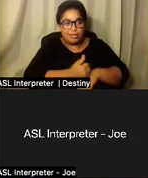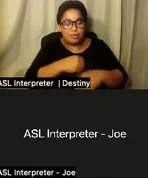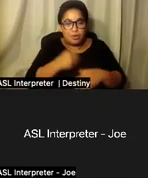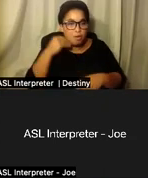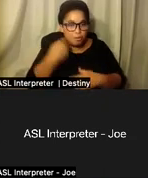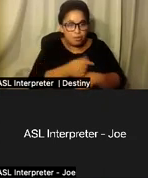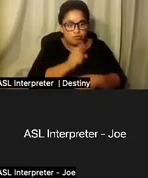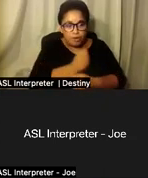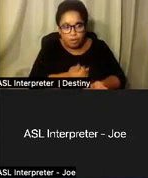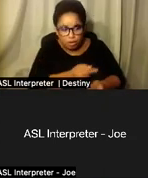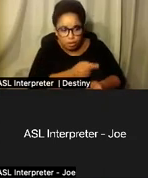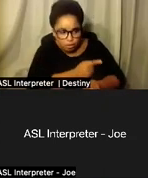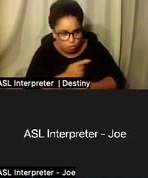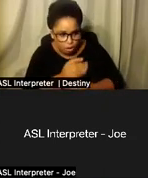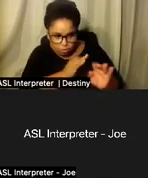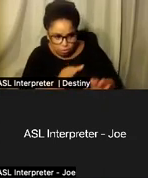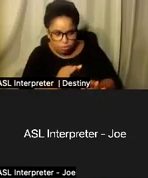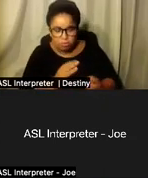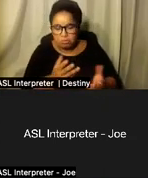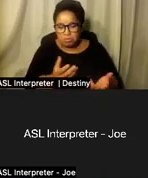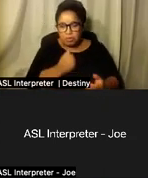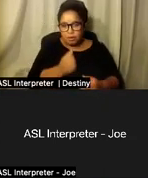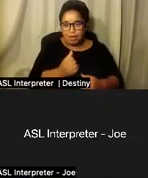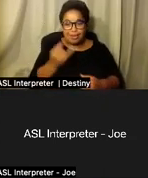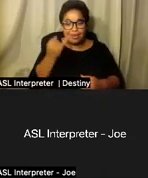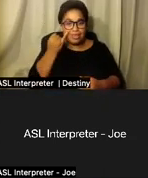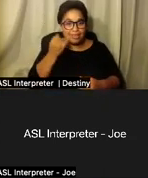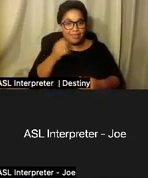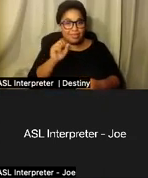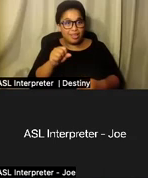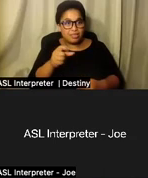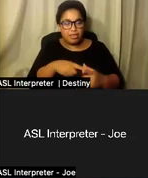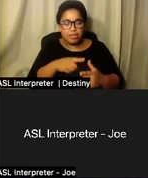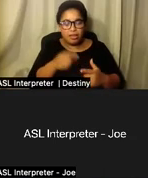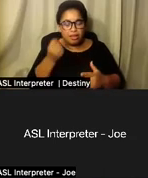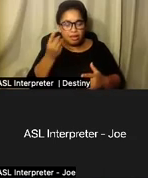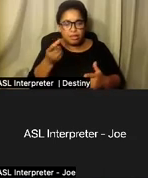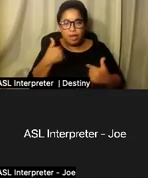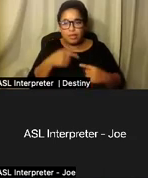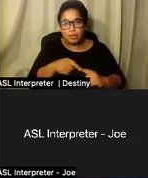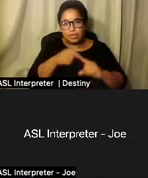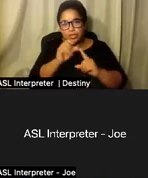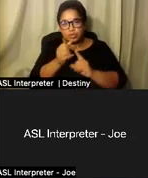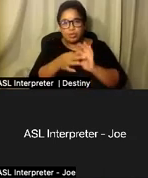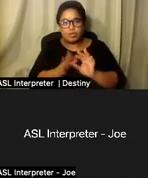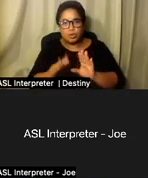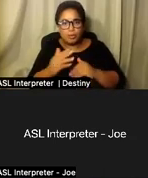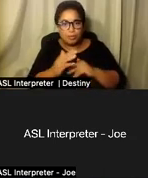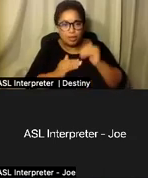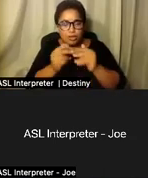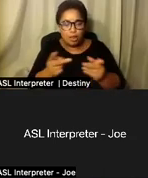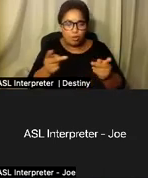sure everything is done perfectly. And even if it is, then you have this the uniqueness of your building and location that